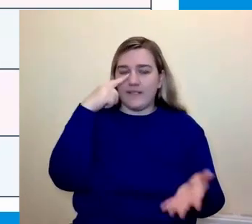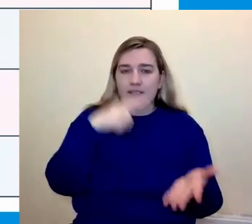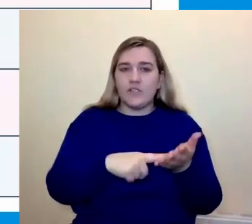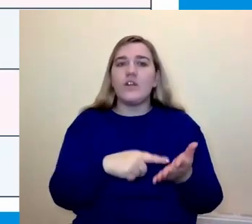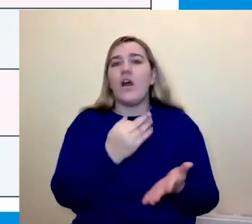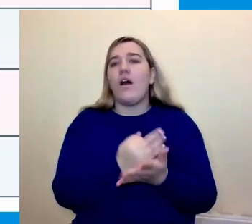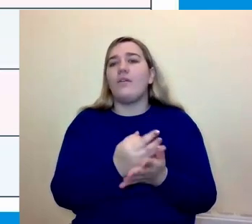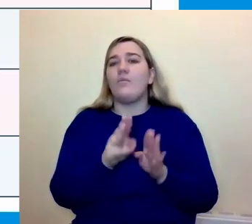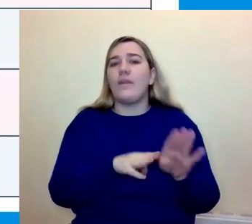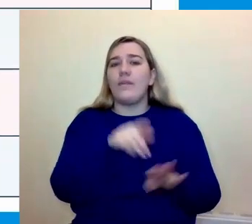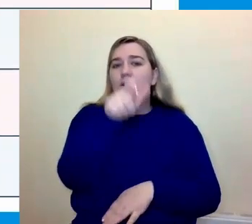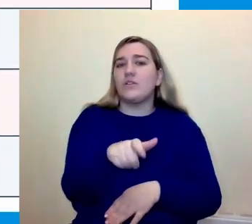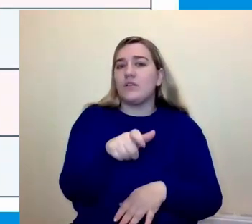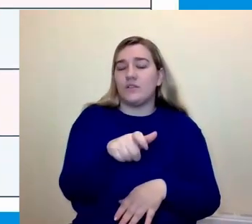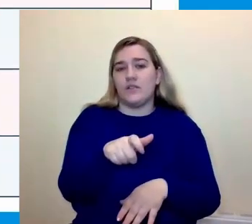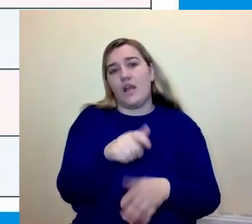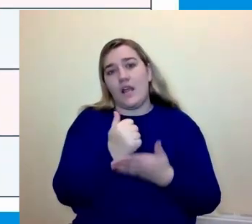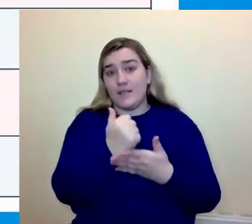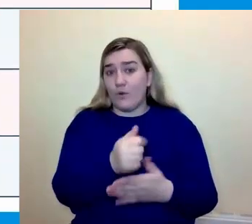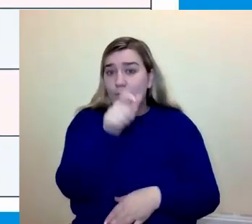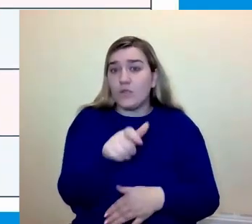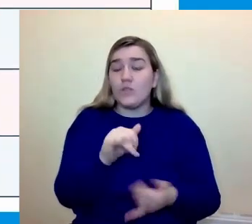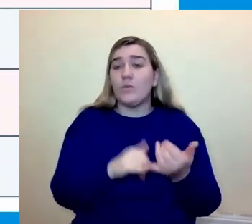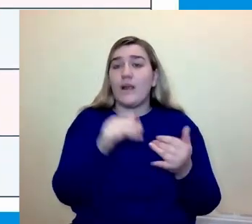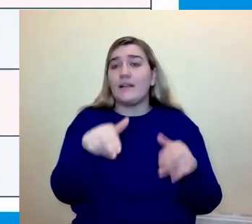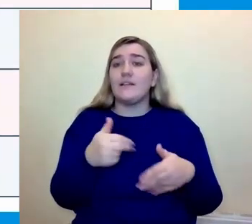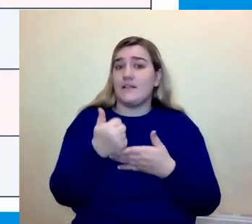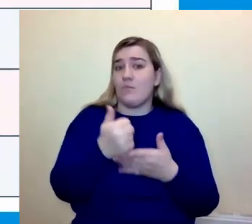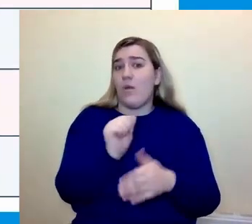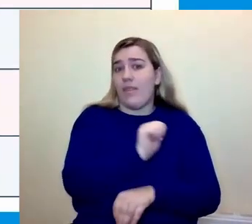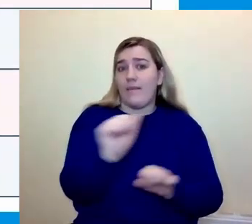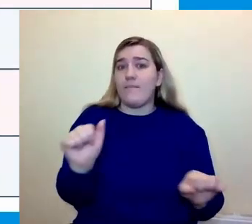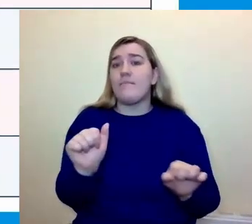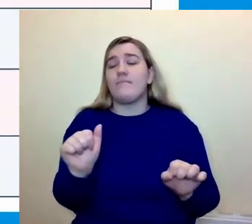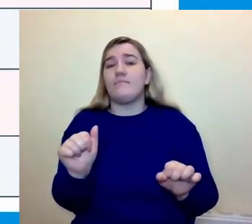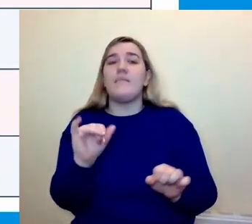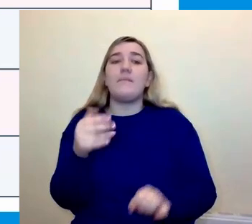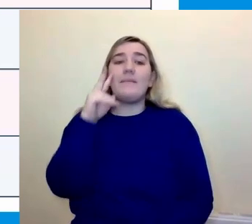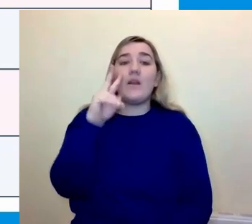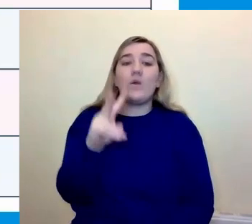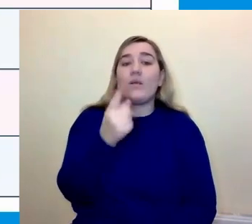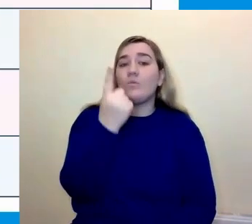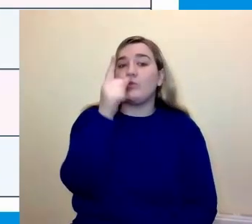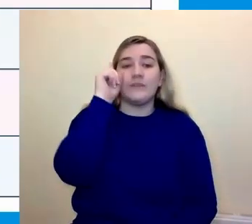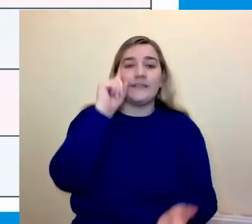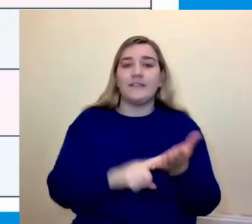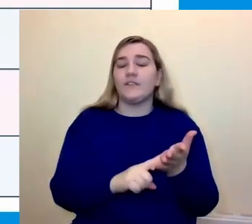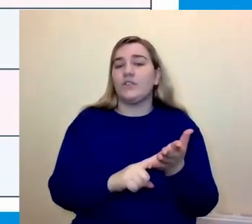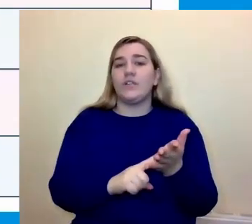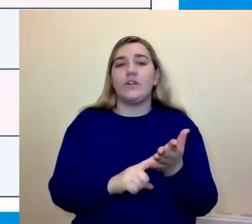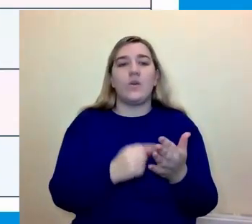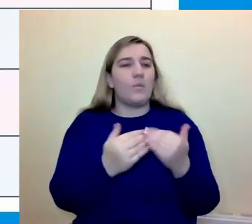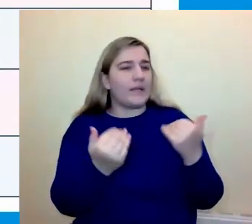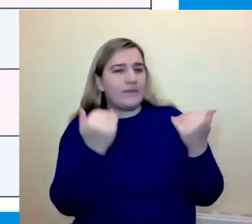with a person, a natural support person who may support them. So to look at maybe one decision, what's the information